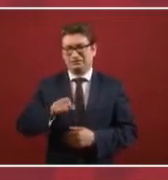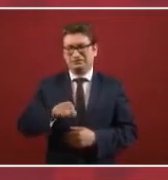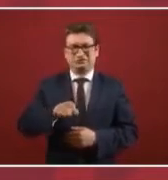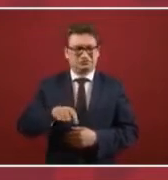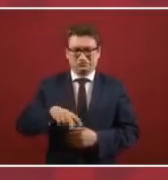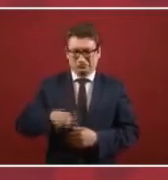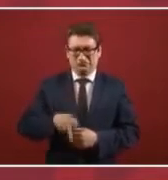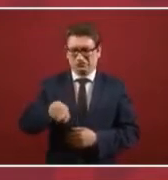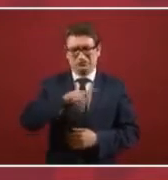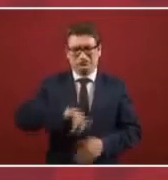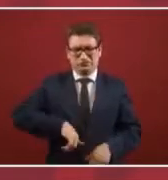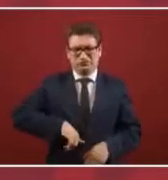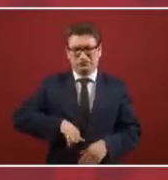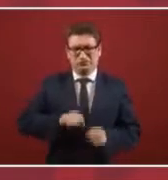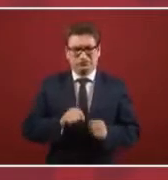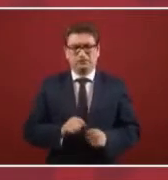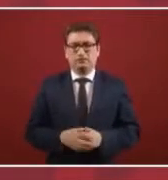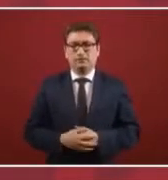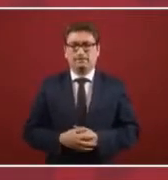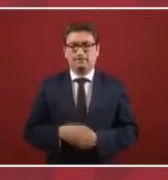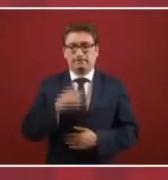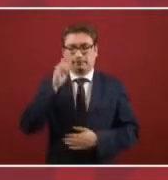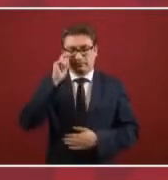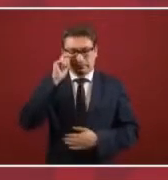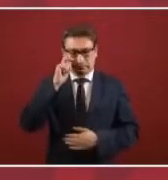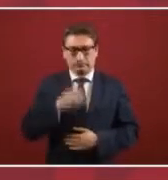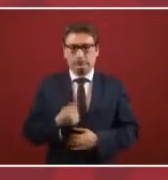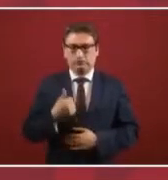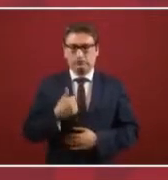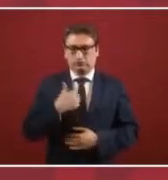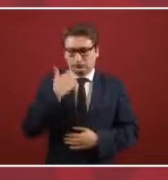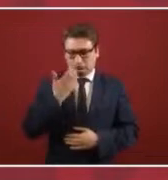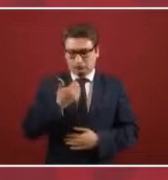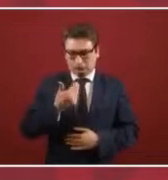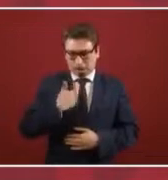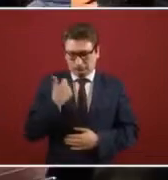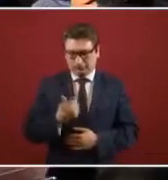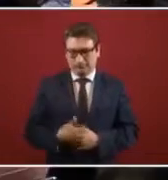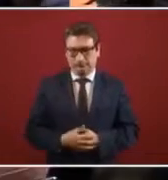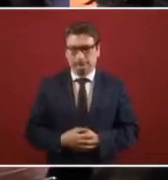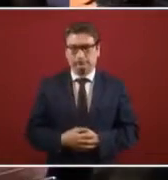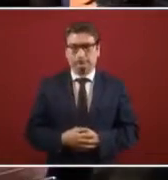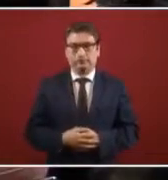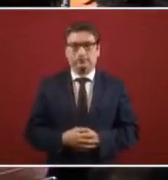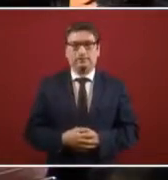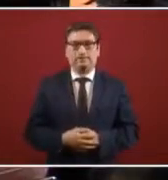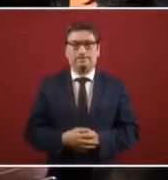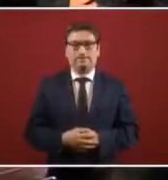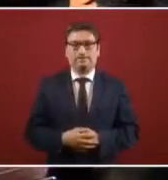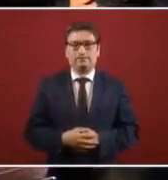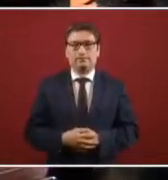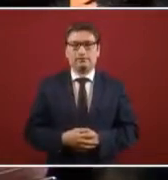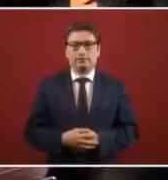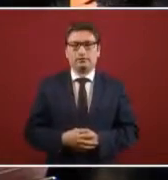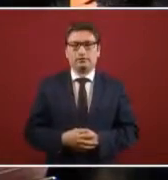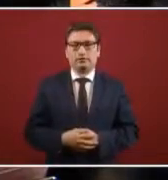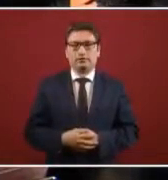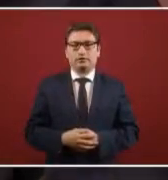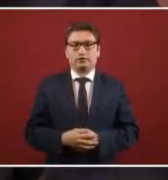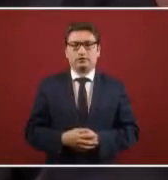Yeah. miren, So let yo me quiero tell aprovechar I'm take the para opportunity hacer un reconocimiento to recognize